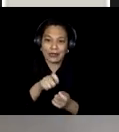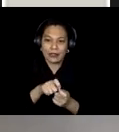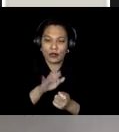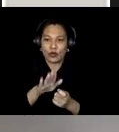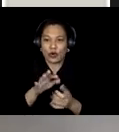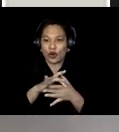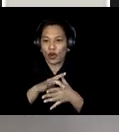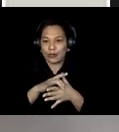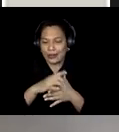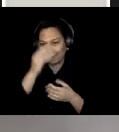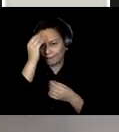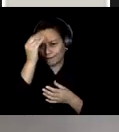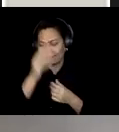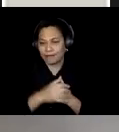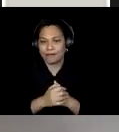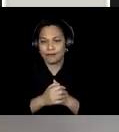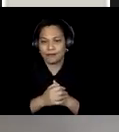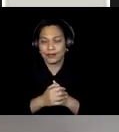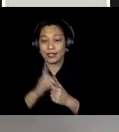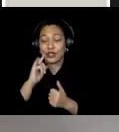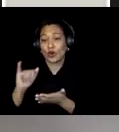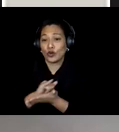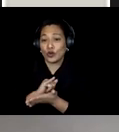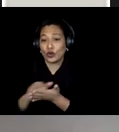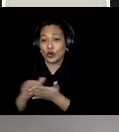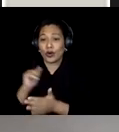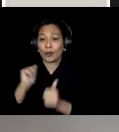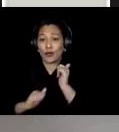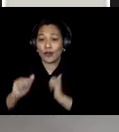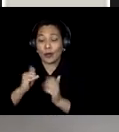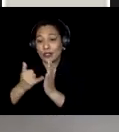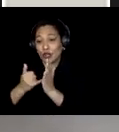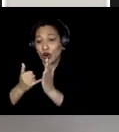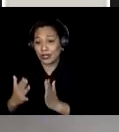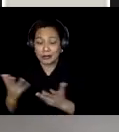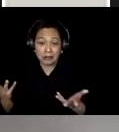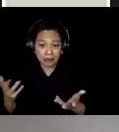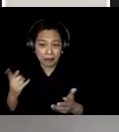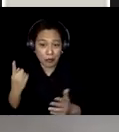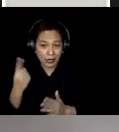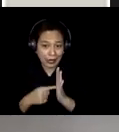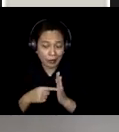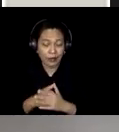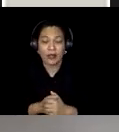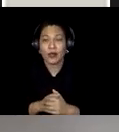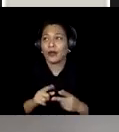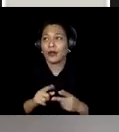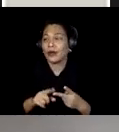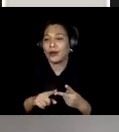said, maybe like New York performance artists might be a potential keyword or phrase that you're thinking of, or